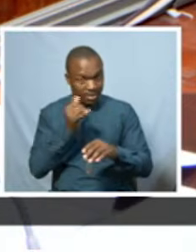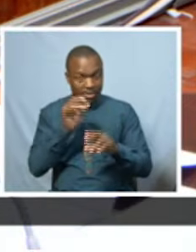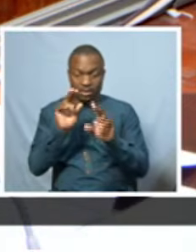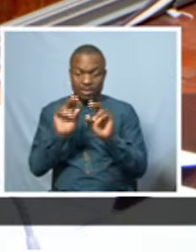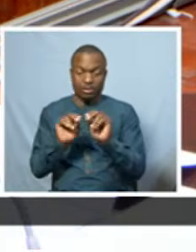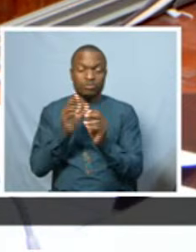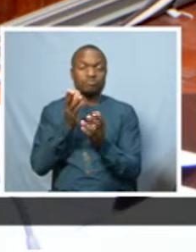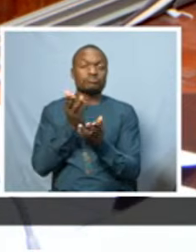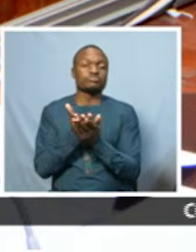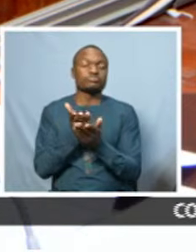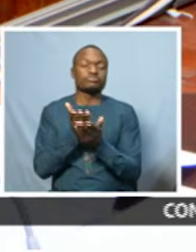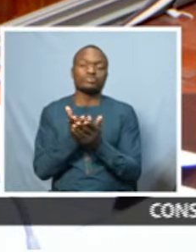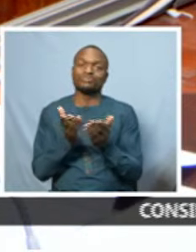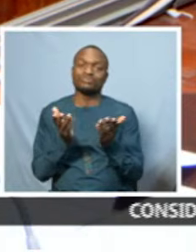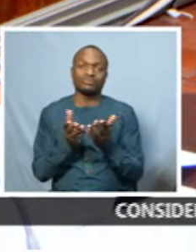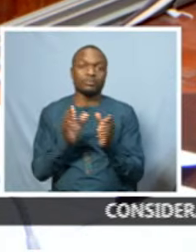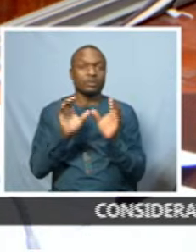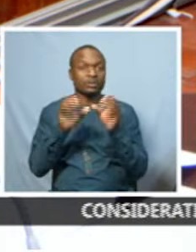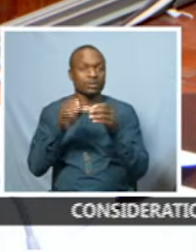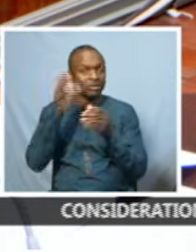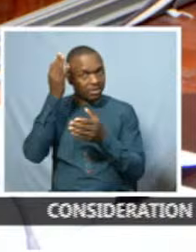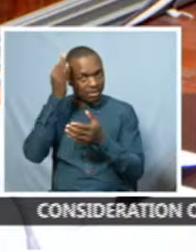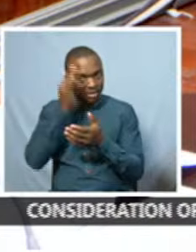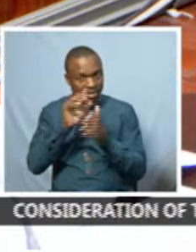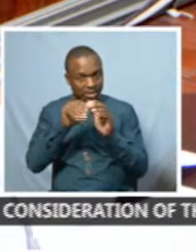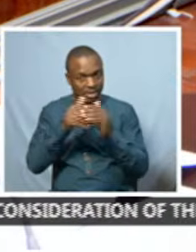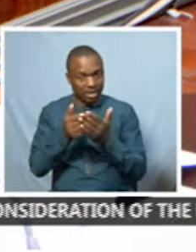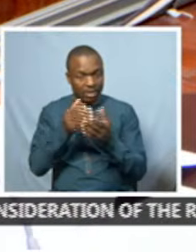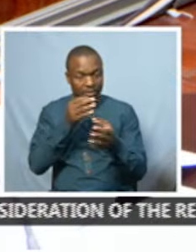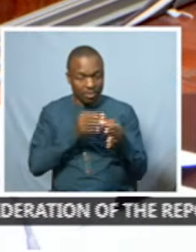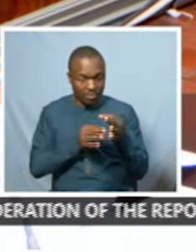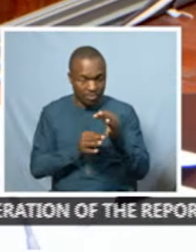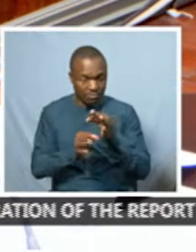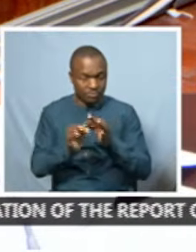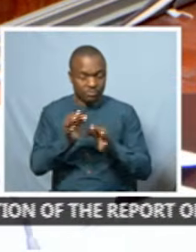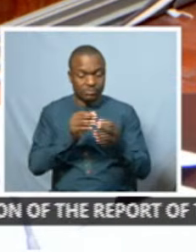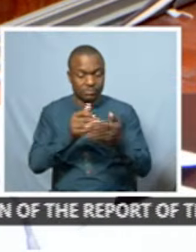claims. Council Secretary, how do you explain these